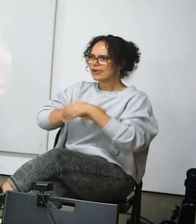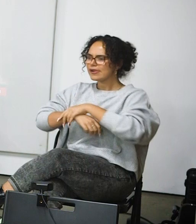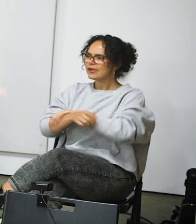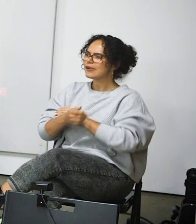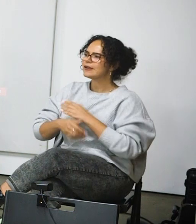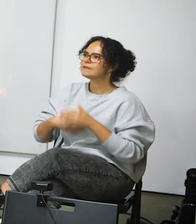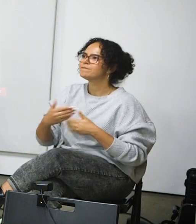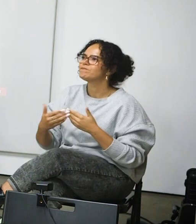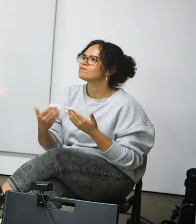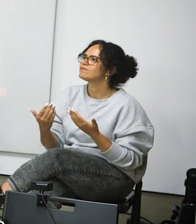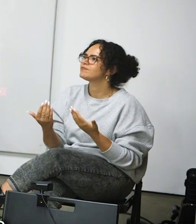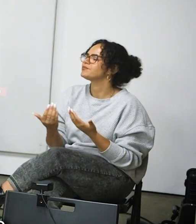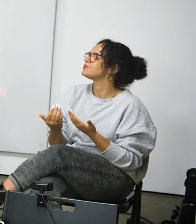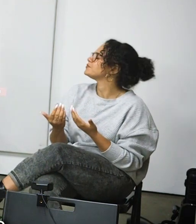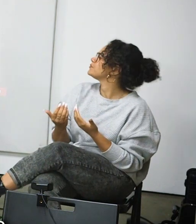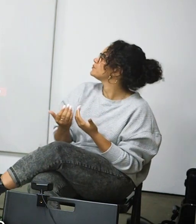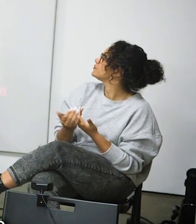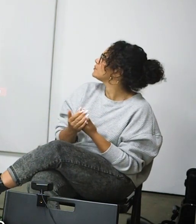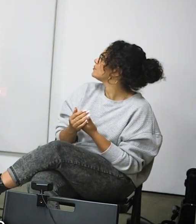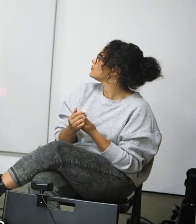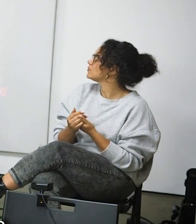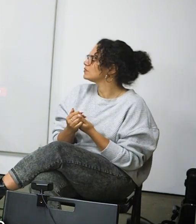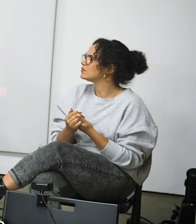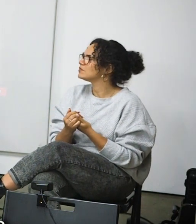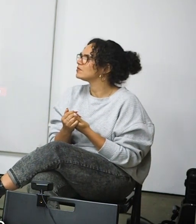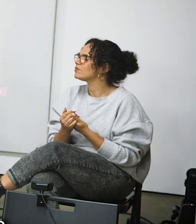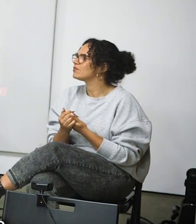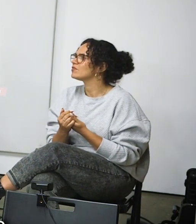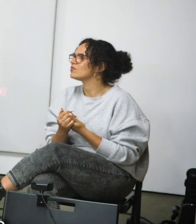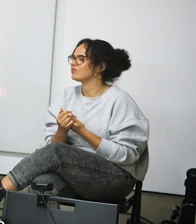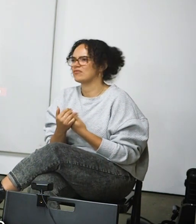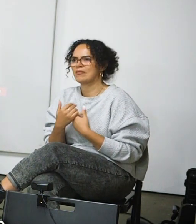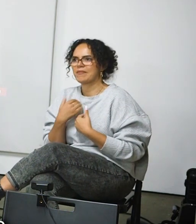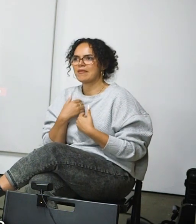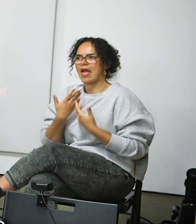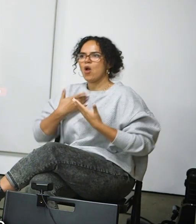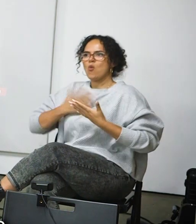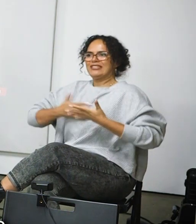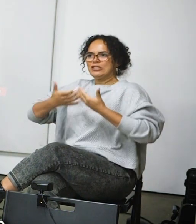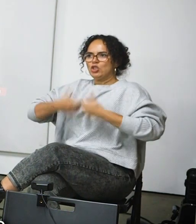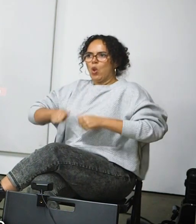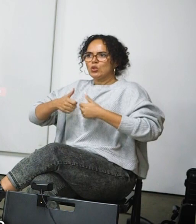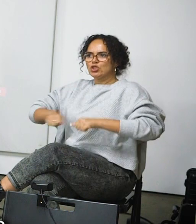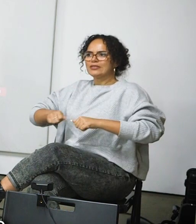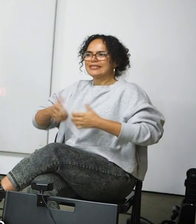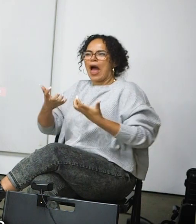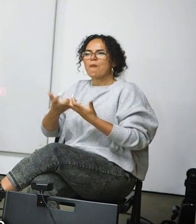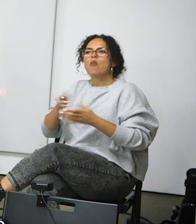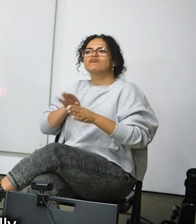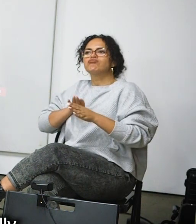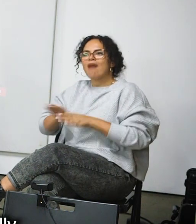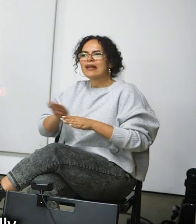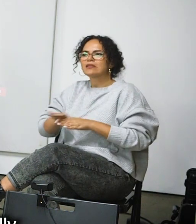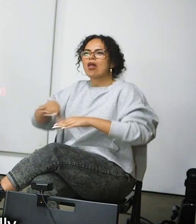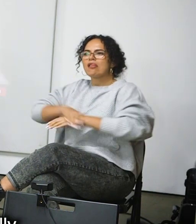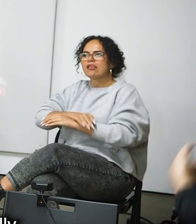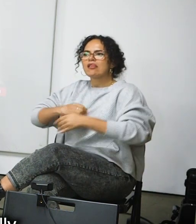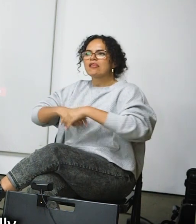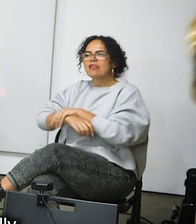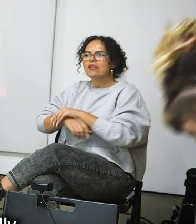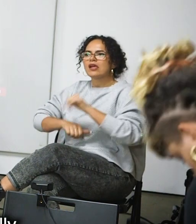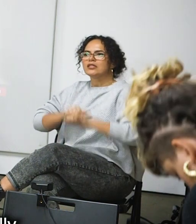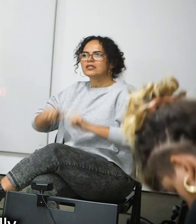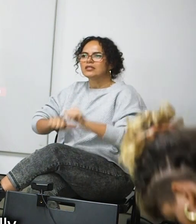because people are not able to do now. And so there is part of me that's kind of like practical solutions. But I think there are